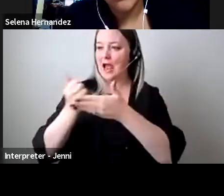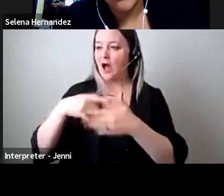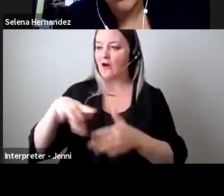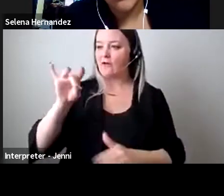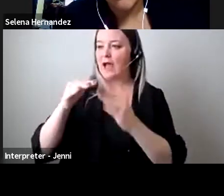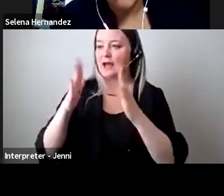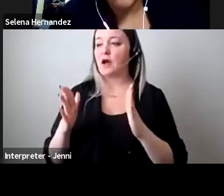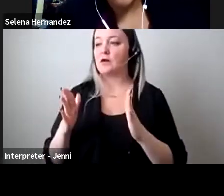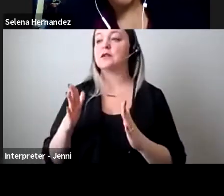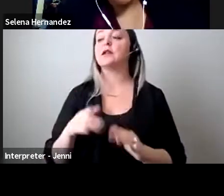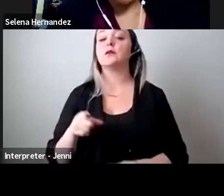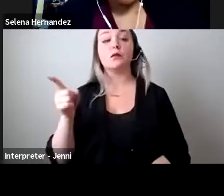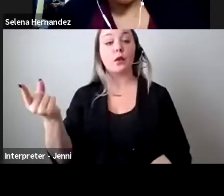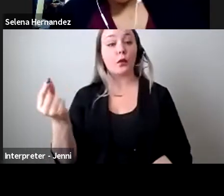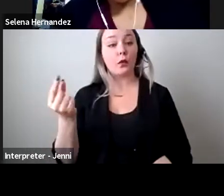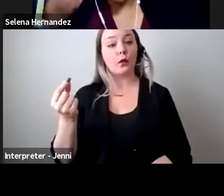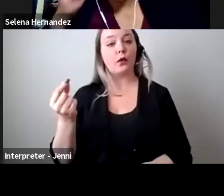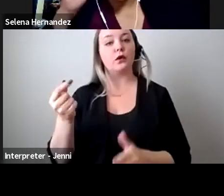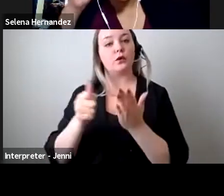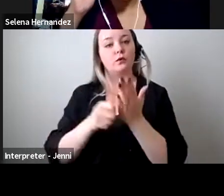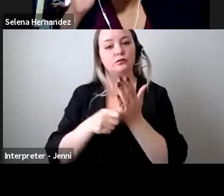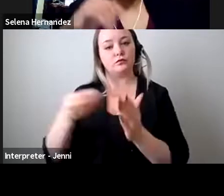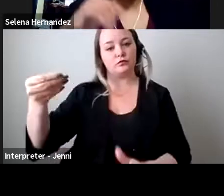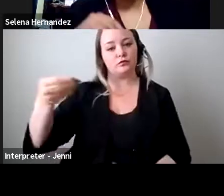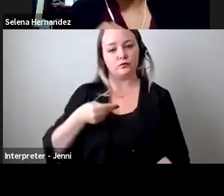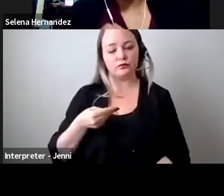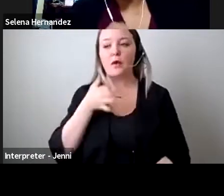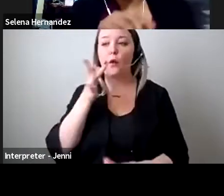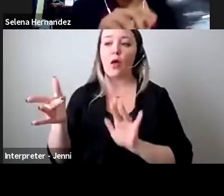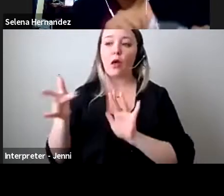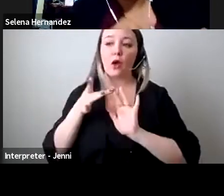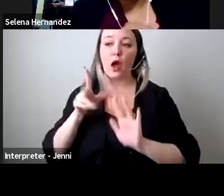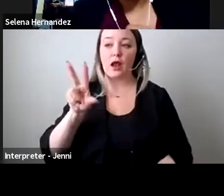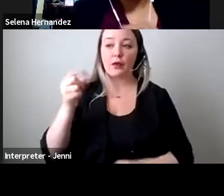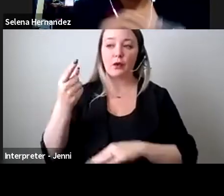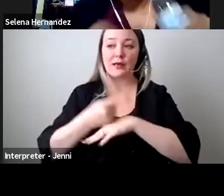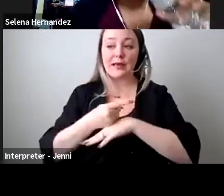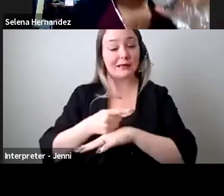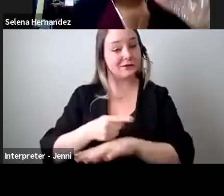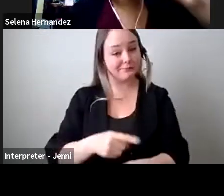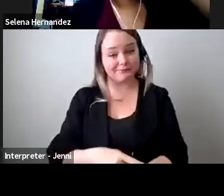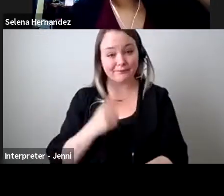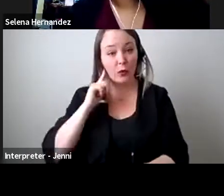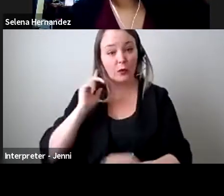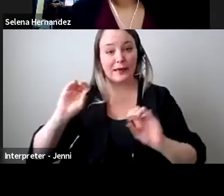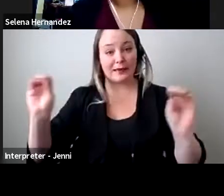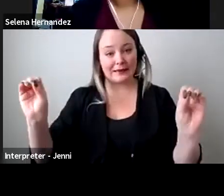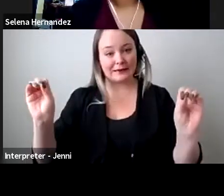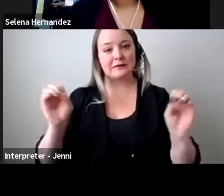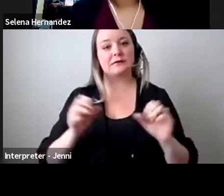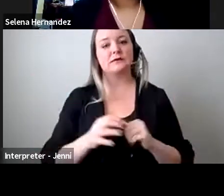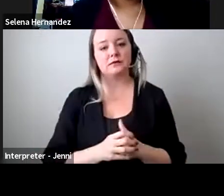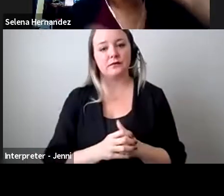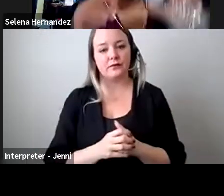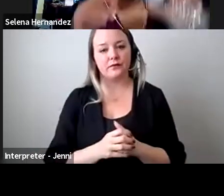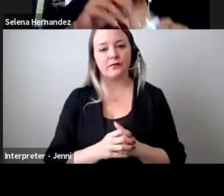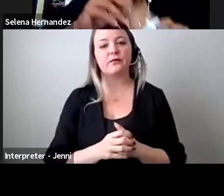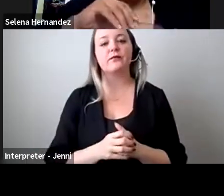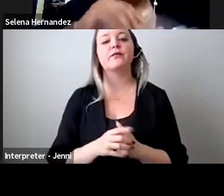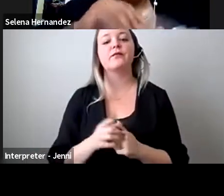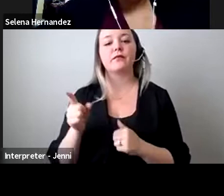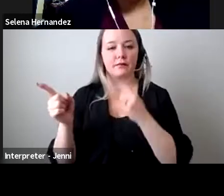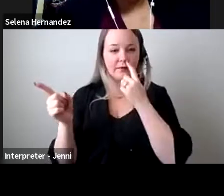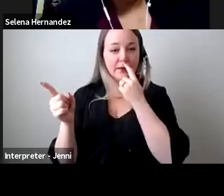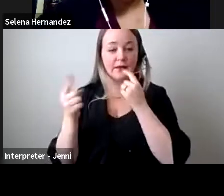a packet, told me they would contact me within 30 days, which they never did. And next thing I know, that case